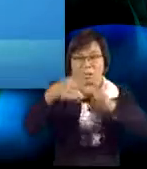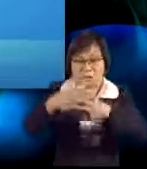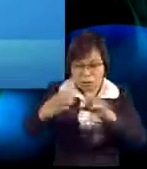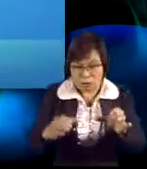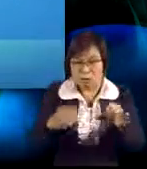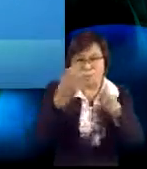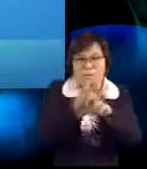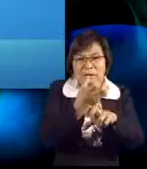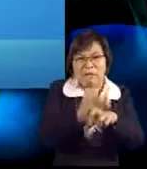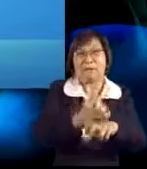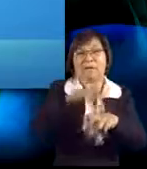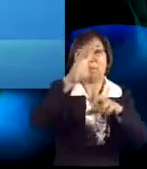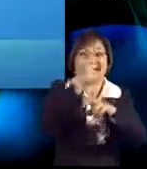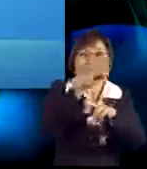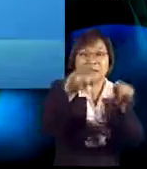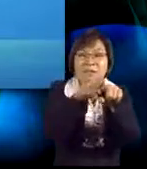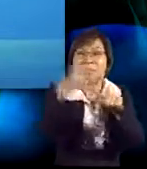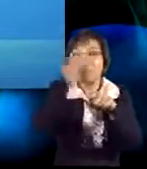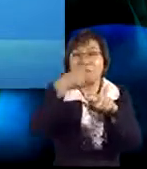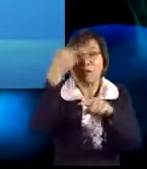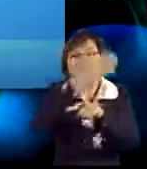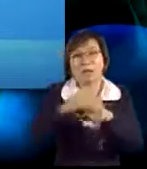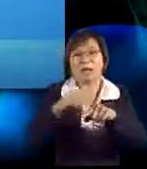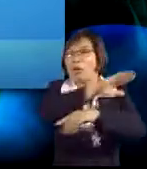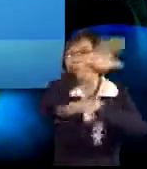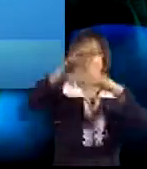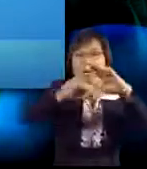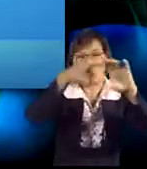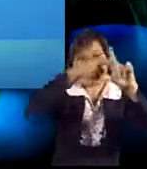has 6 equal faces and all right angles.